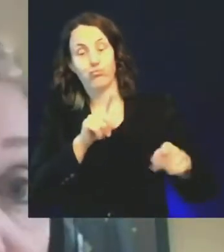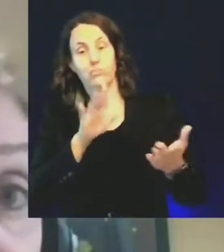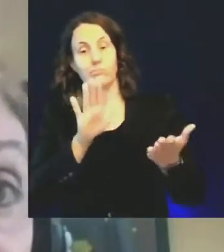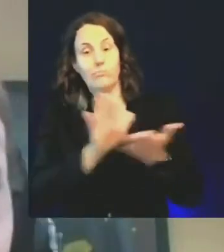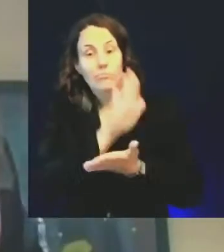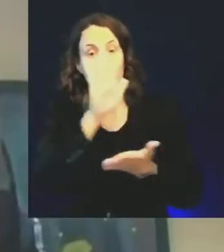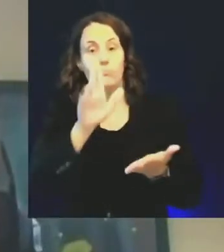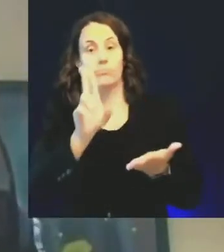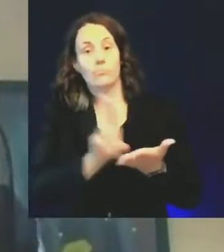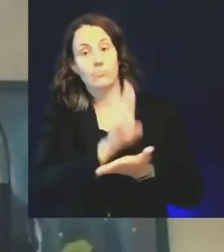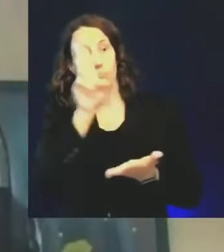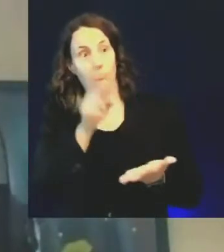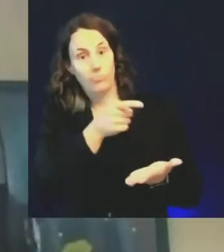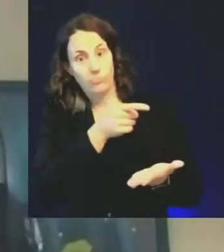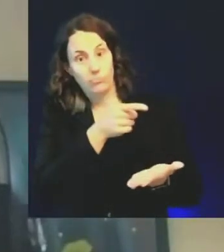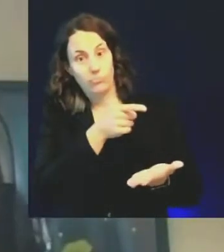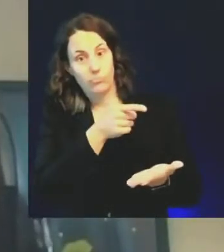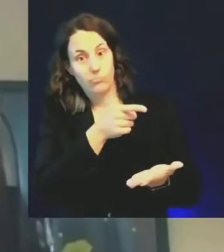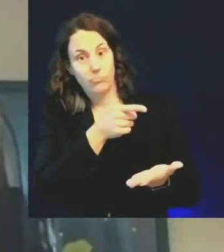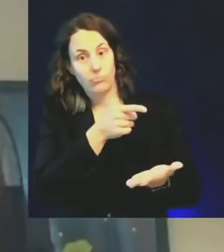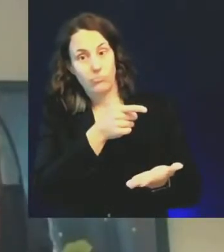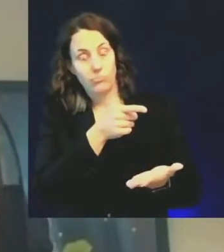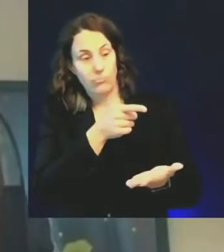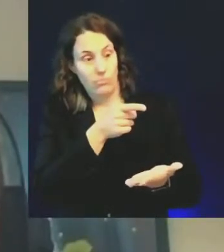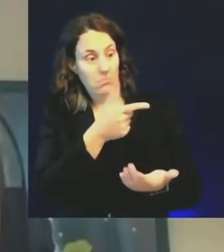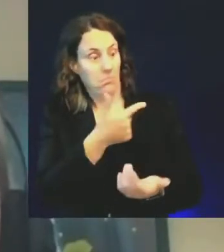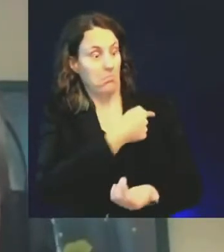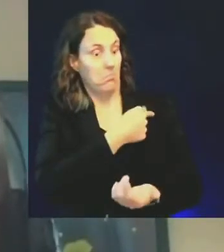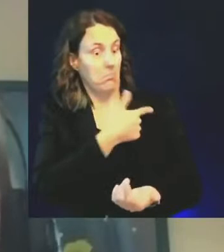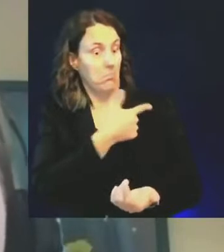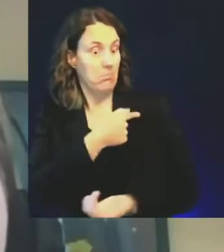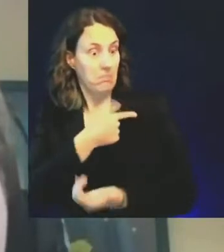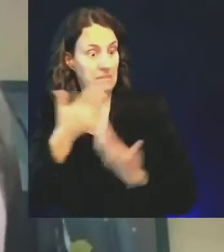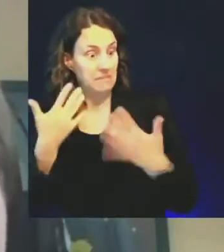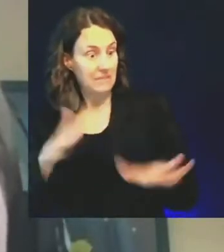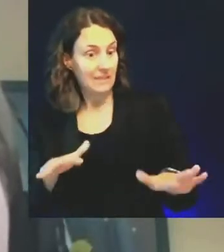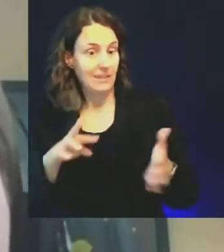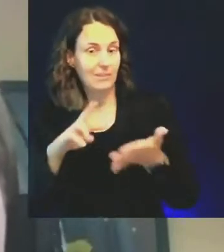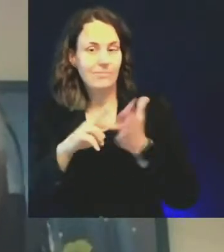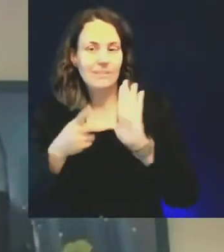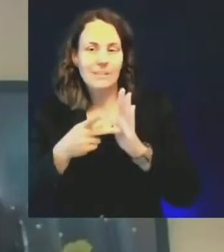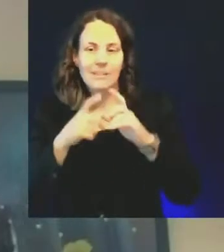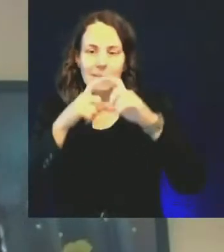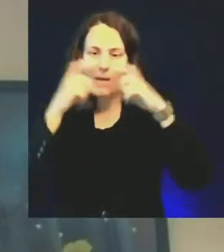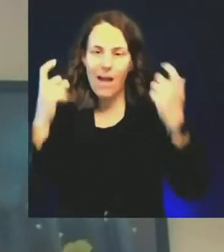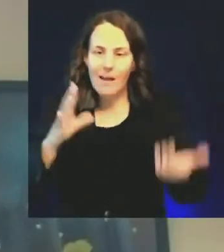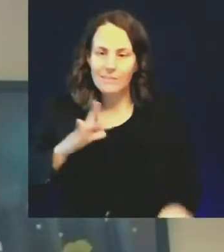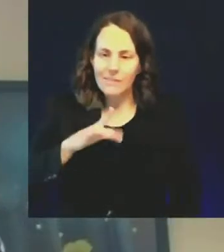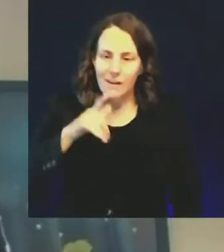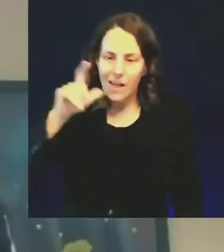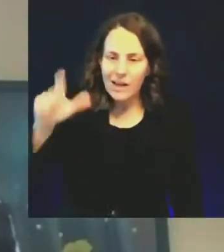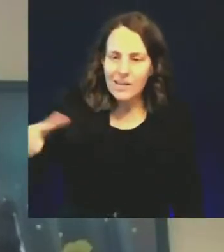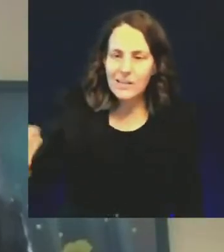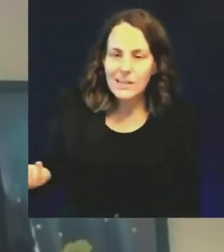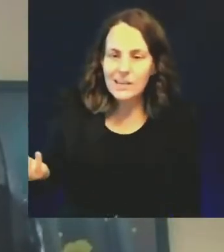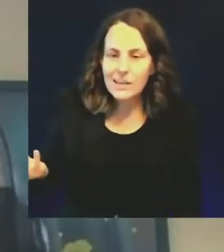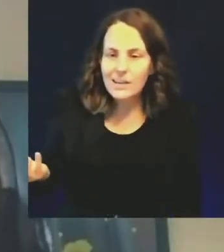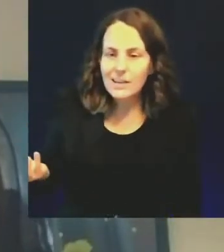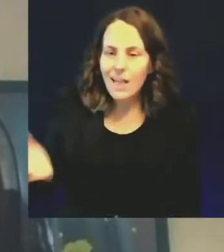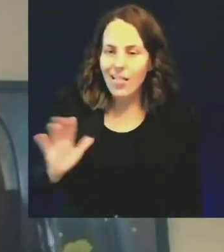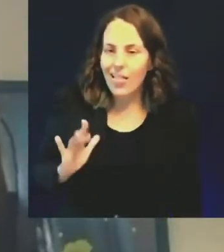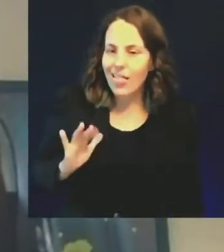wear a mask in the dorm is appealing. And this will be an